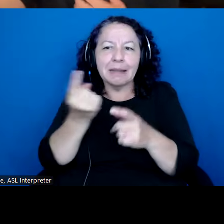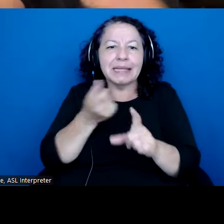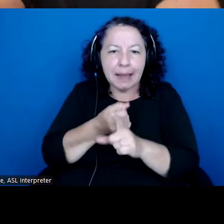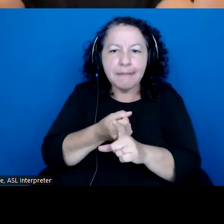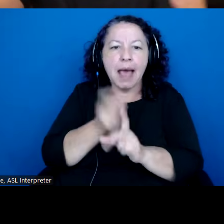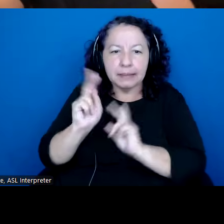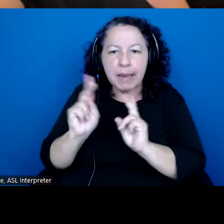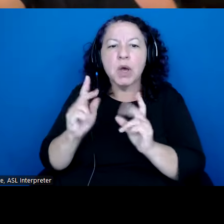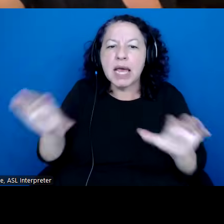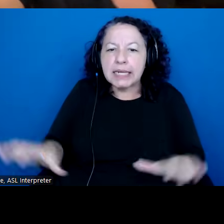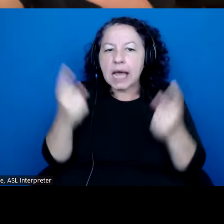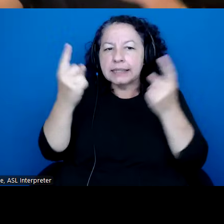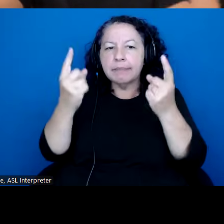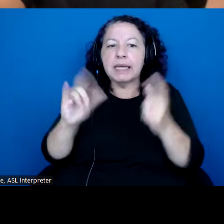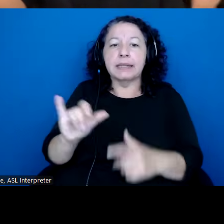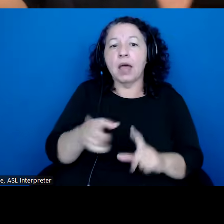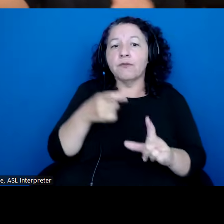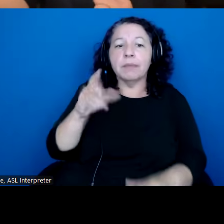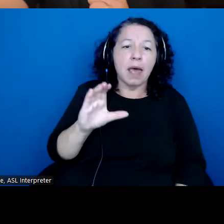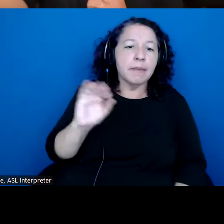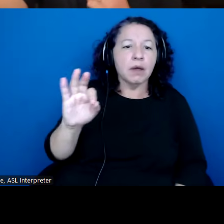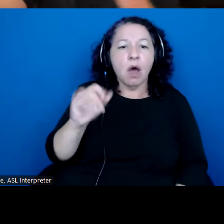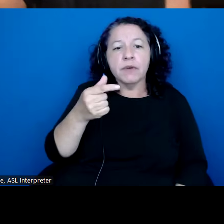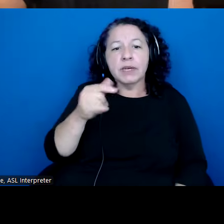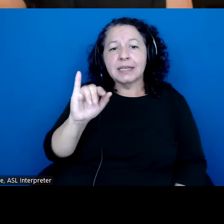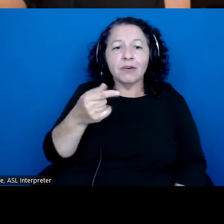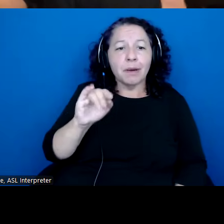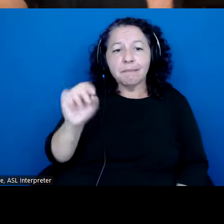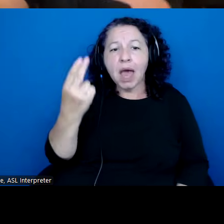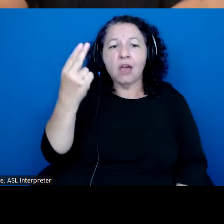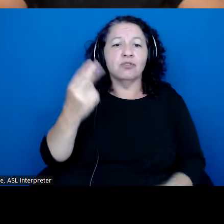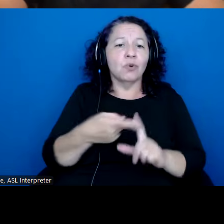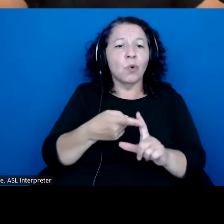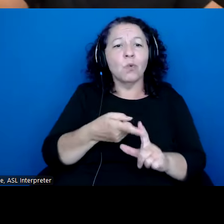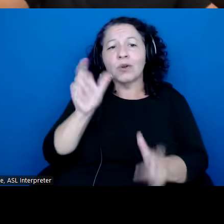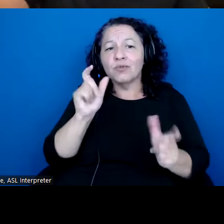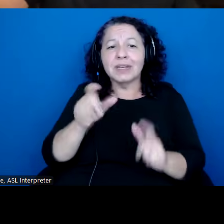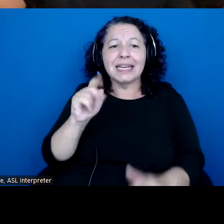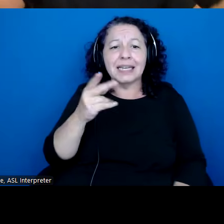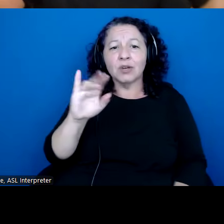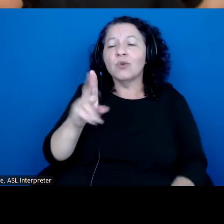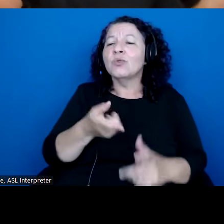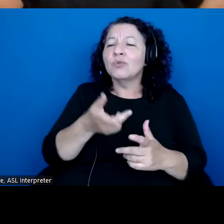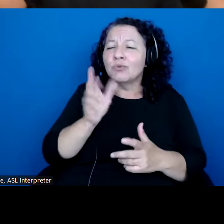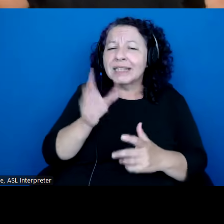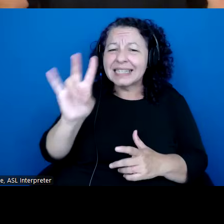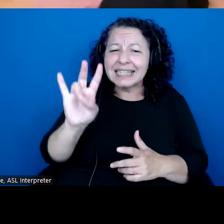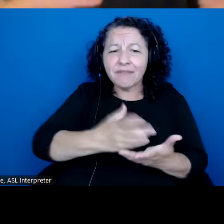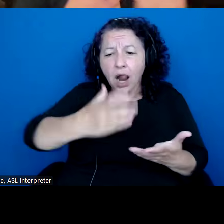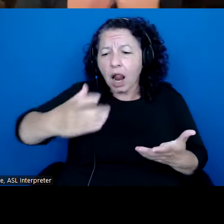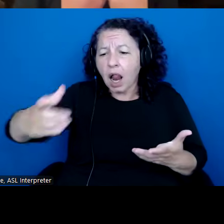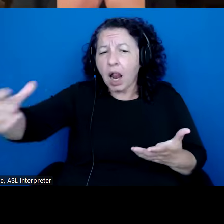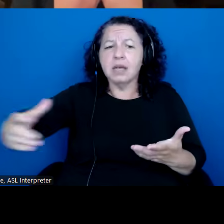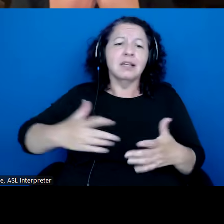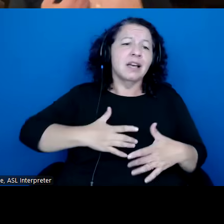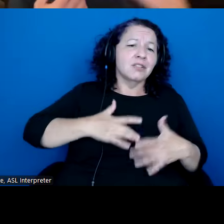it. Like from the Epic of Gilgamesh, Enkidu drinks 7 goblets of beer. His mood became free. He started to sing. His heart grew merry. His face lit